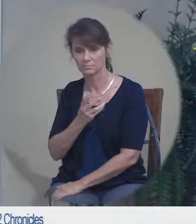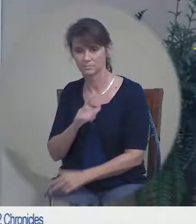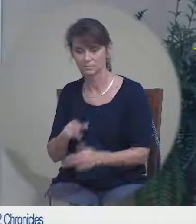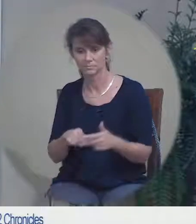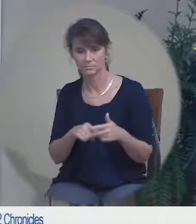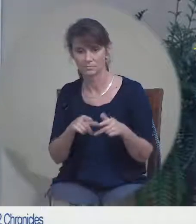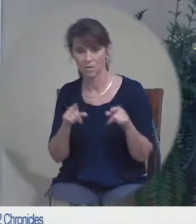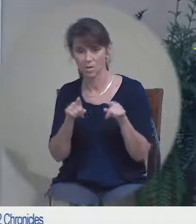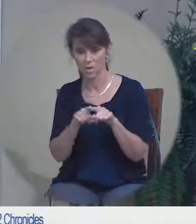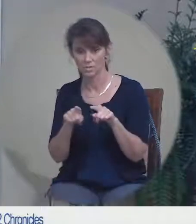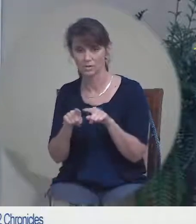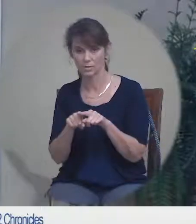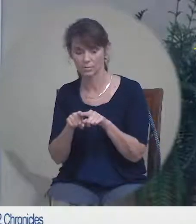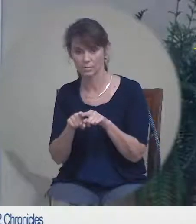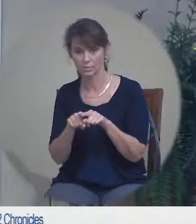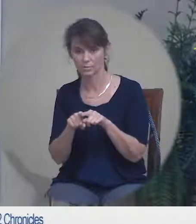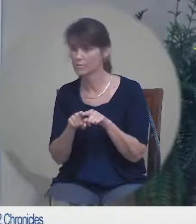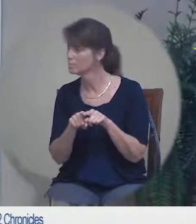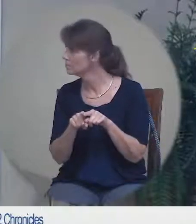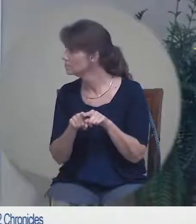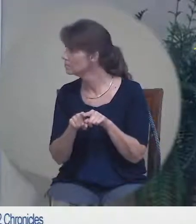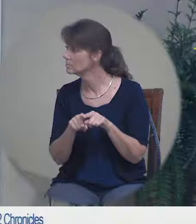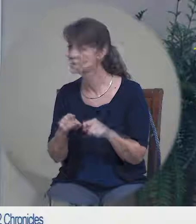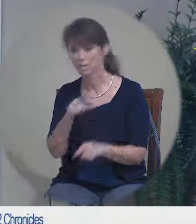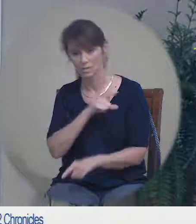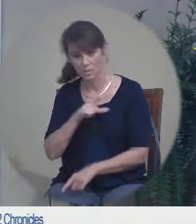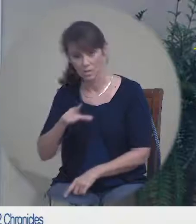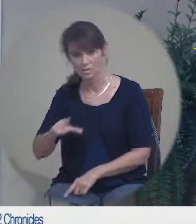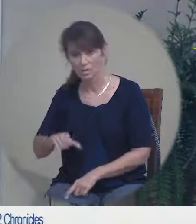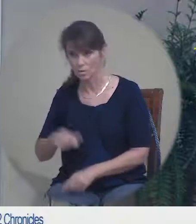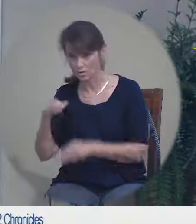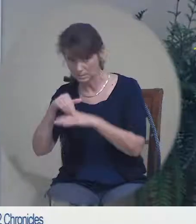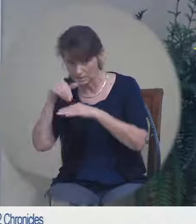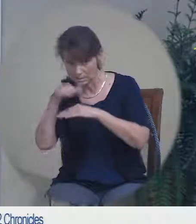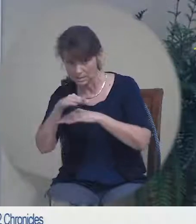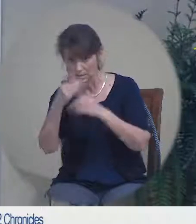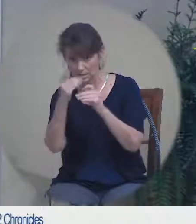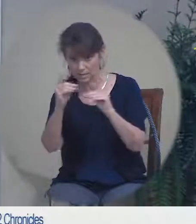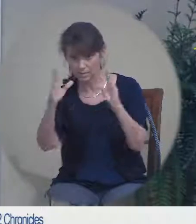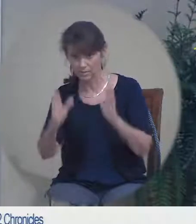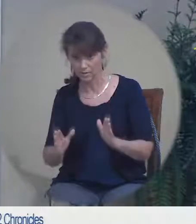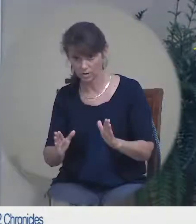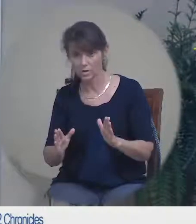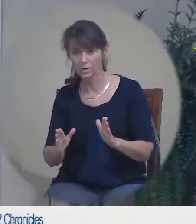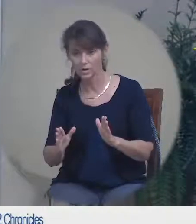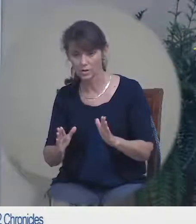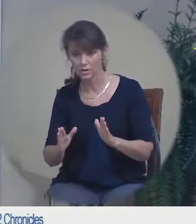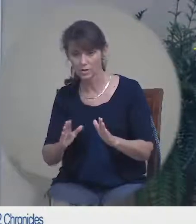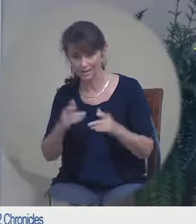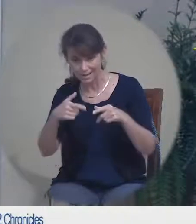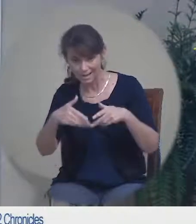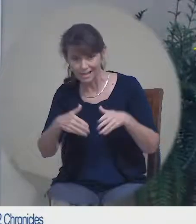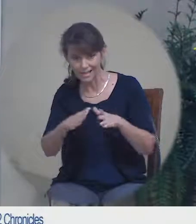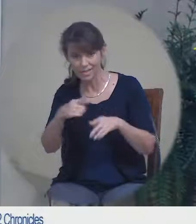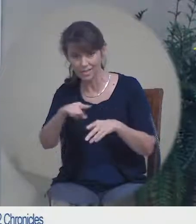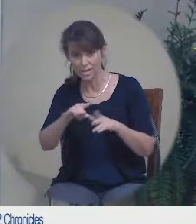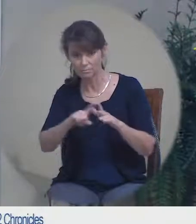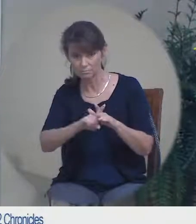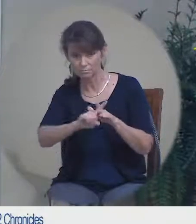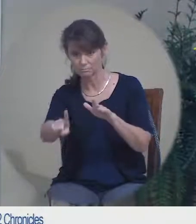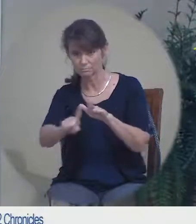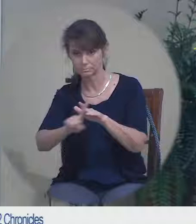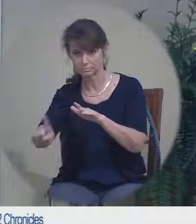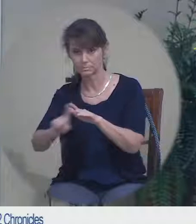set here. So even though the Lord raised up a deliverer and what allowed them to escape the oppression